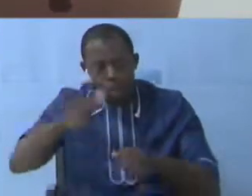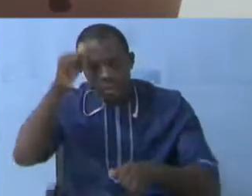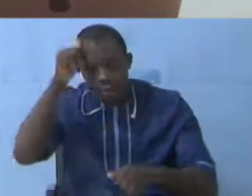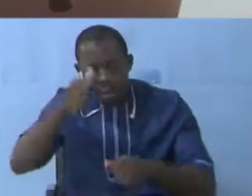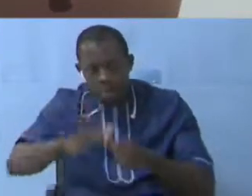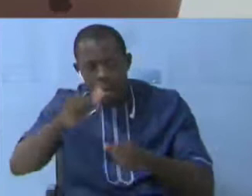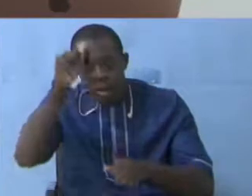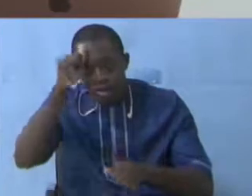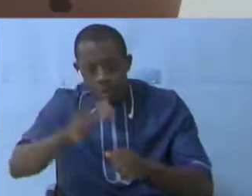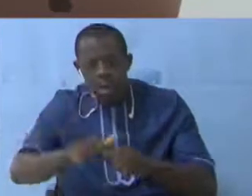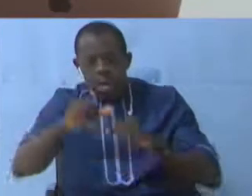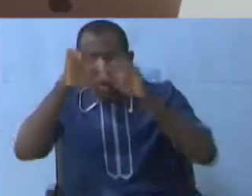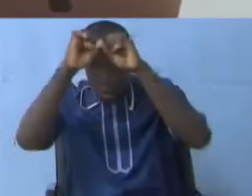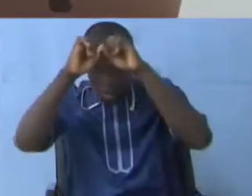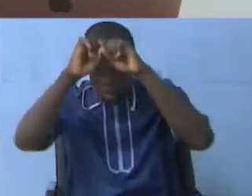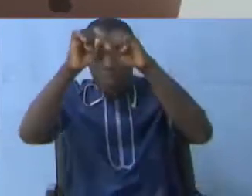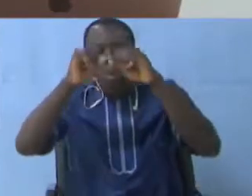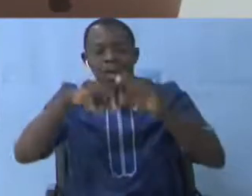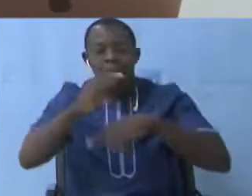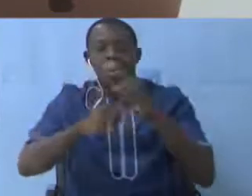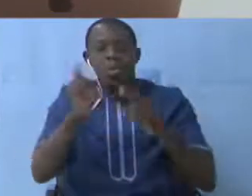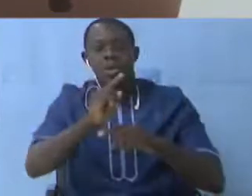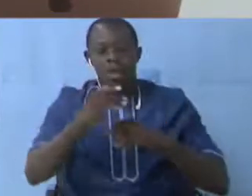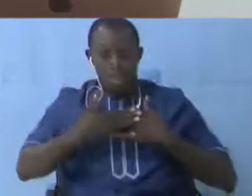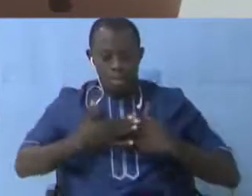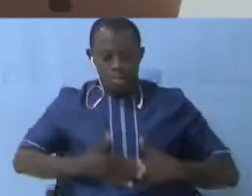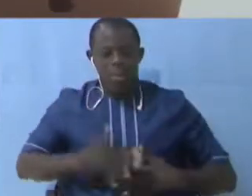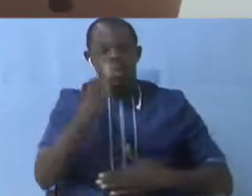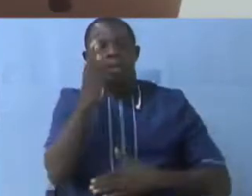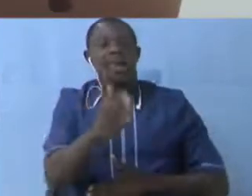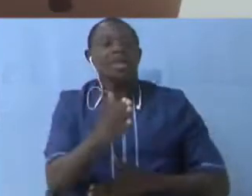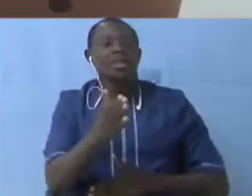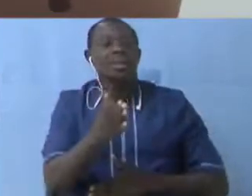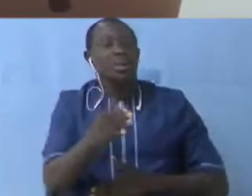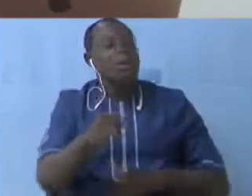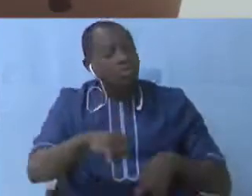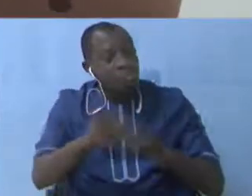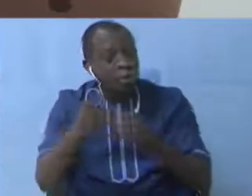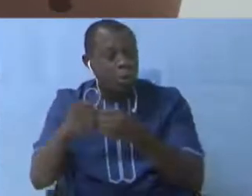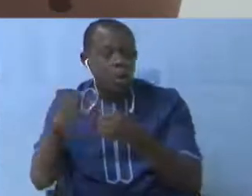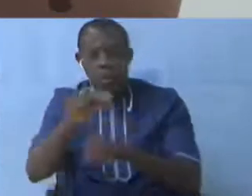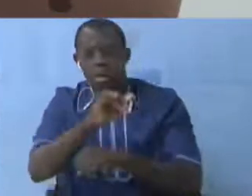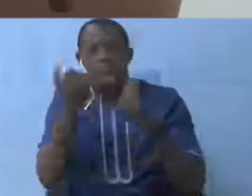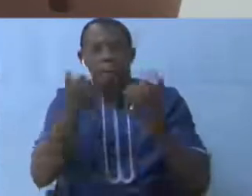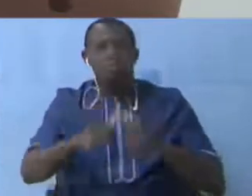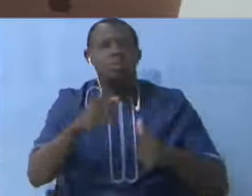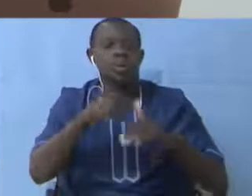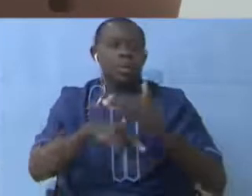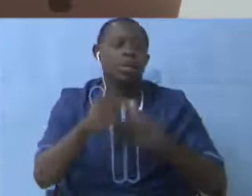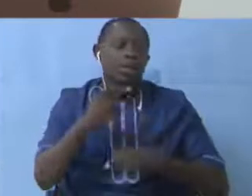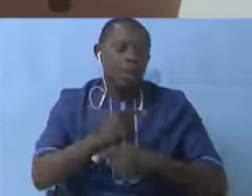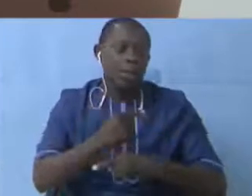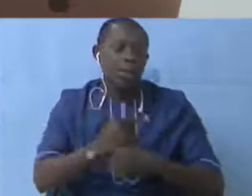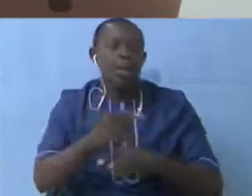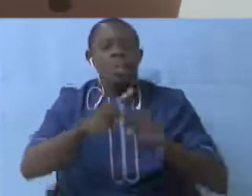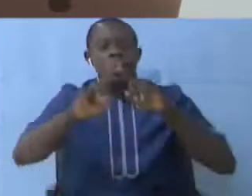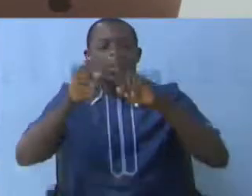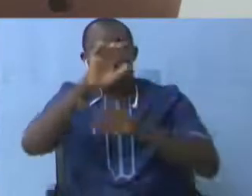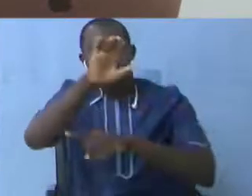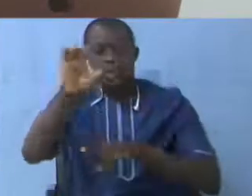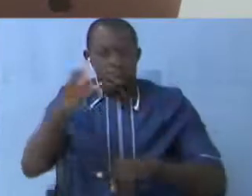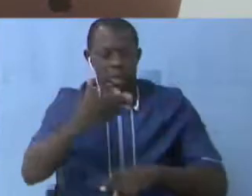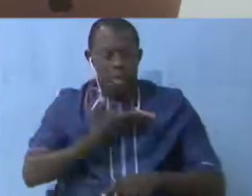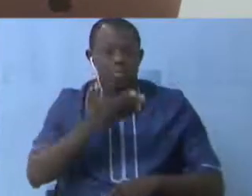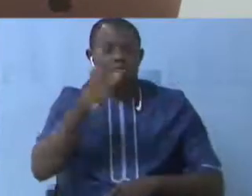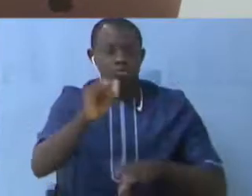nguur gi of human rights violations that they had implemented. ne yàq yelleefi doomu aadama yi nga xam ne ñoom def